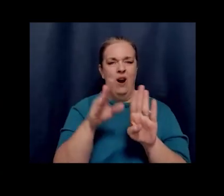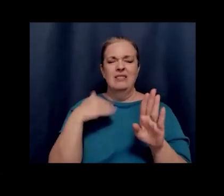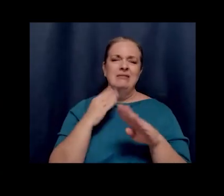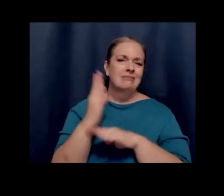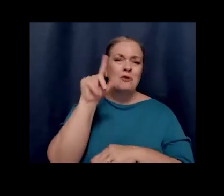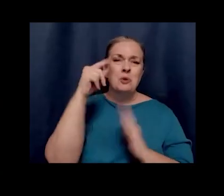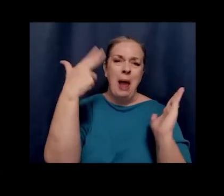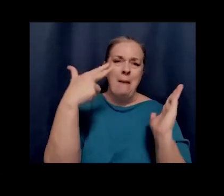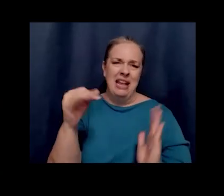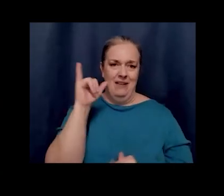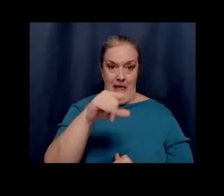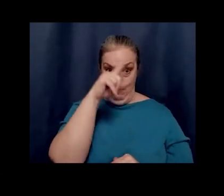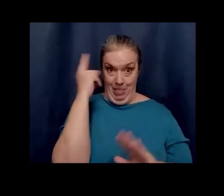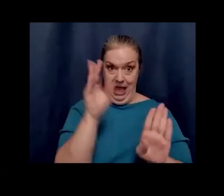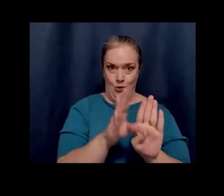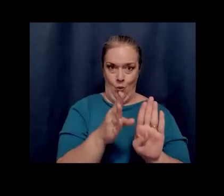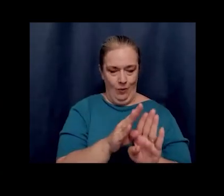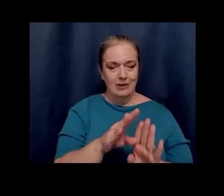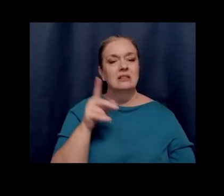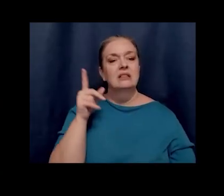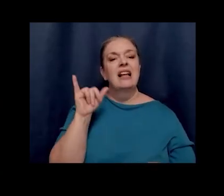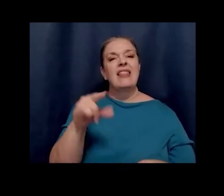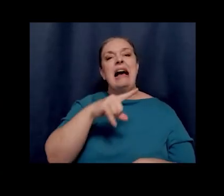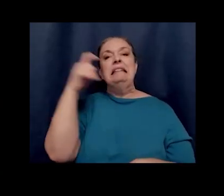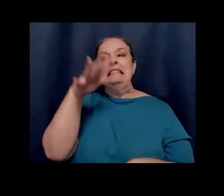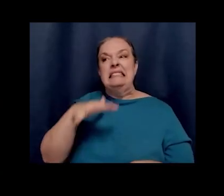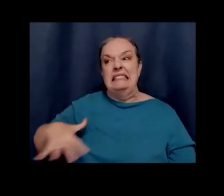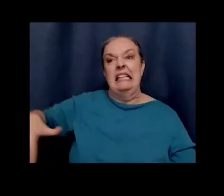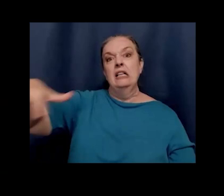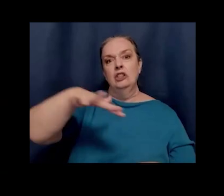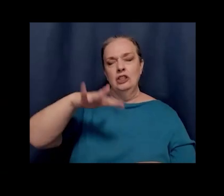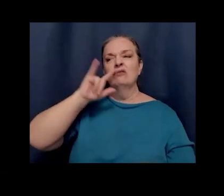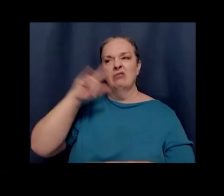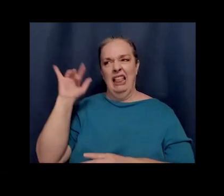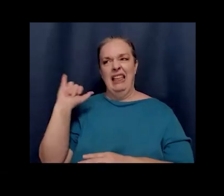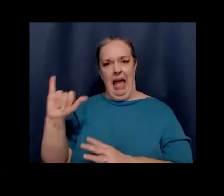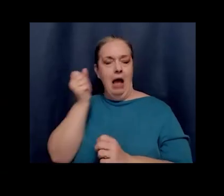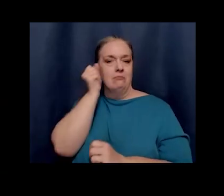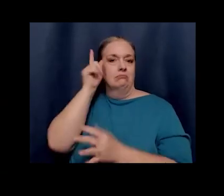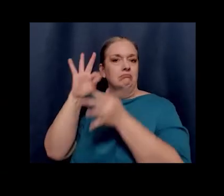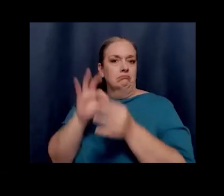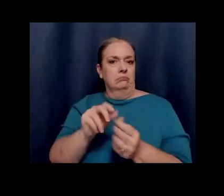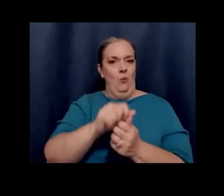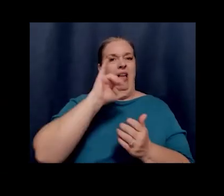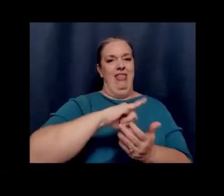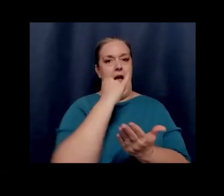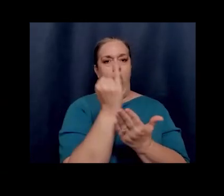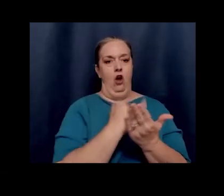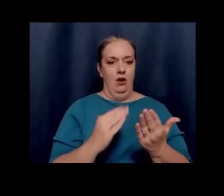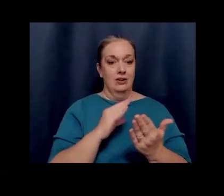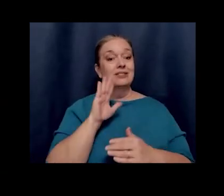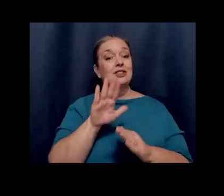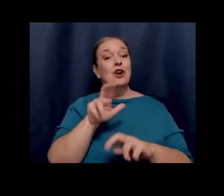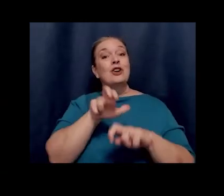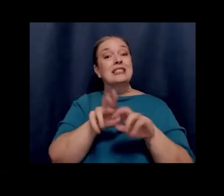that inspired her has now become synonymous with this artist and her work. Here is the interior of her sitting room,